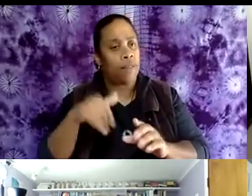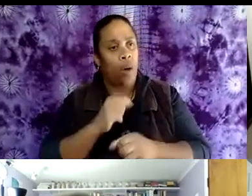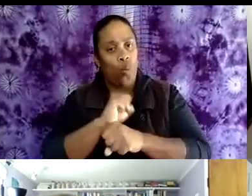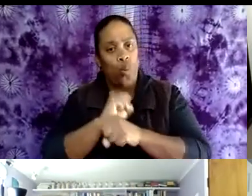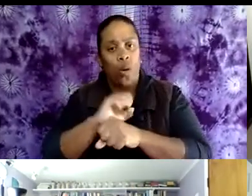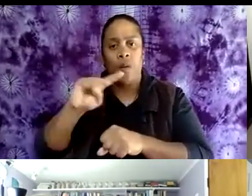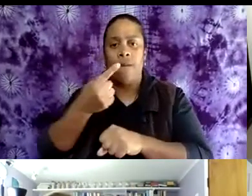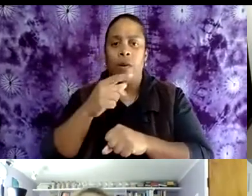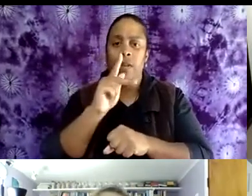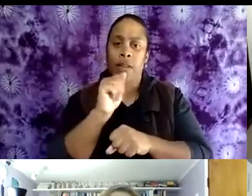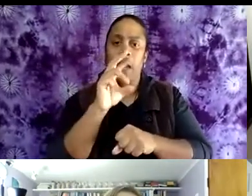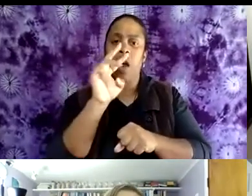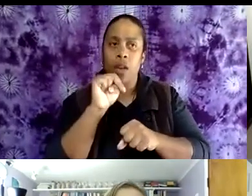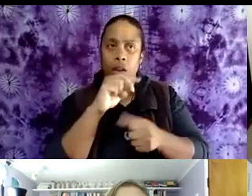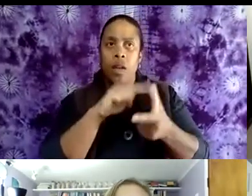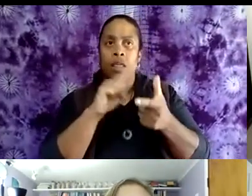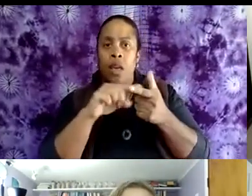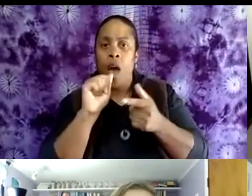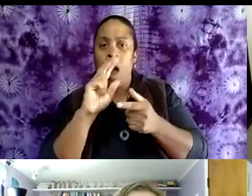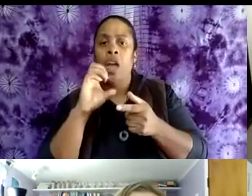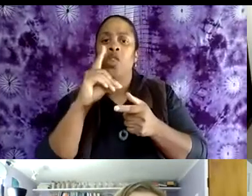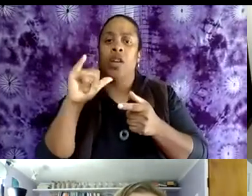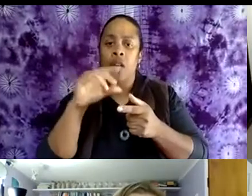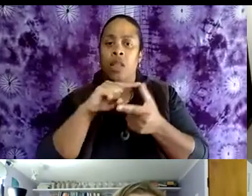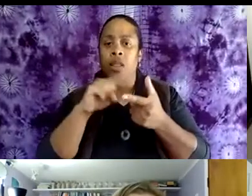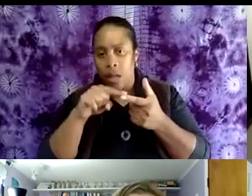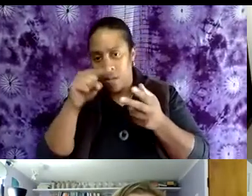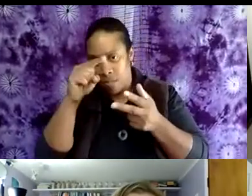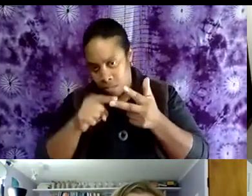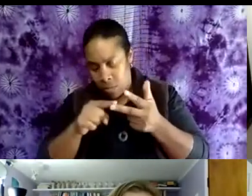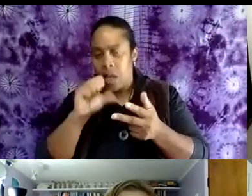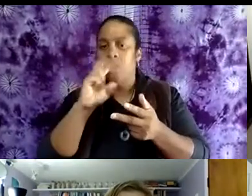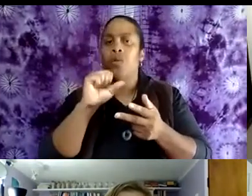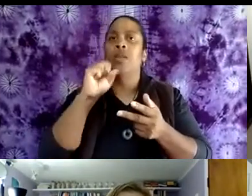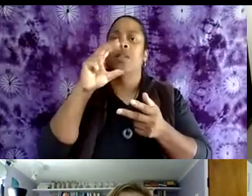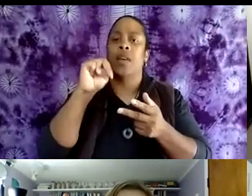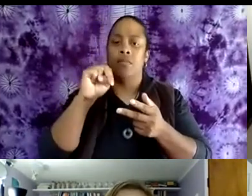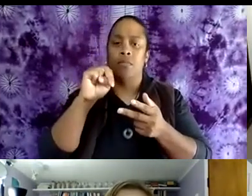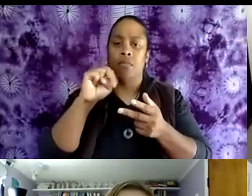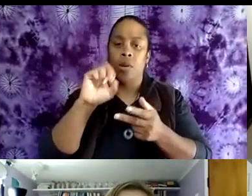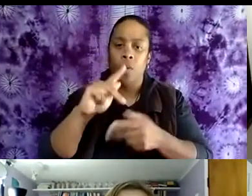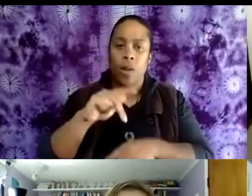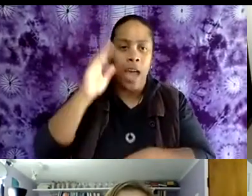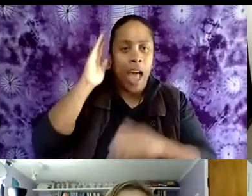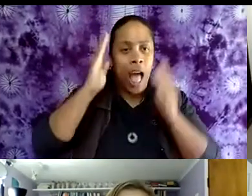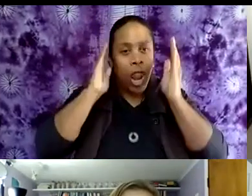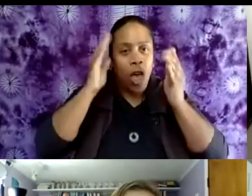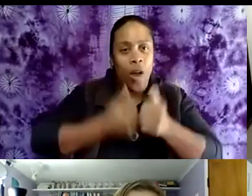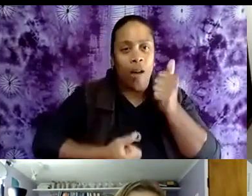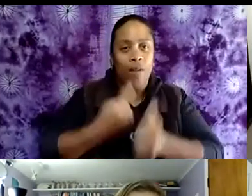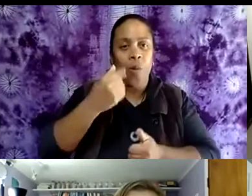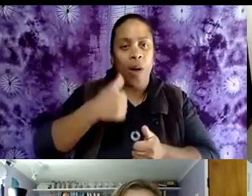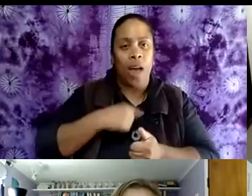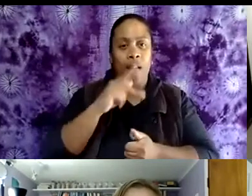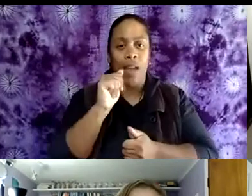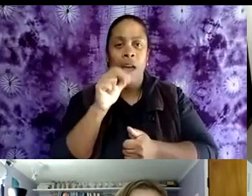Karen, Audrey, and then Susan. And yeah, go ahead and take a couple of minutes. Hello, everyone. My name is Karen